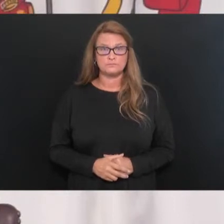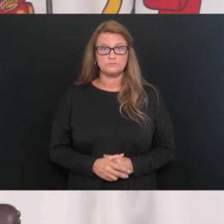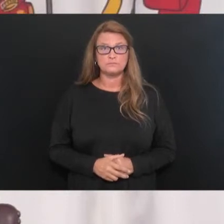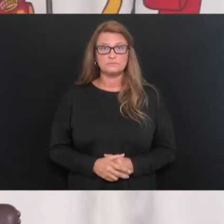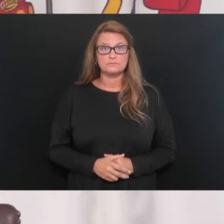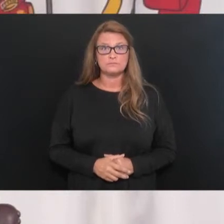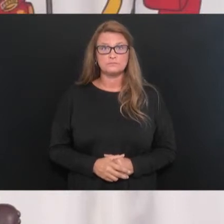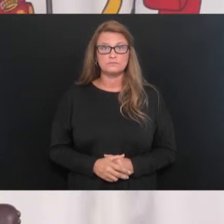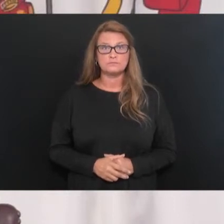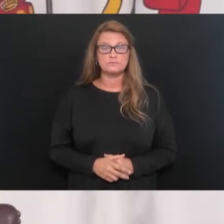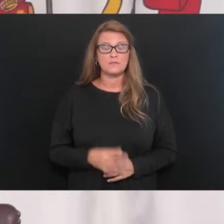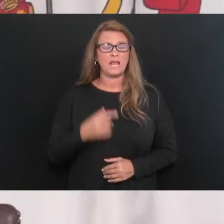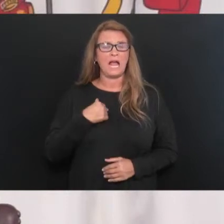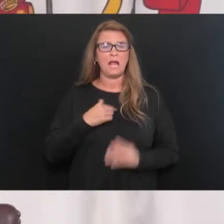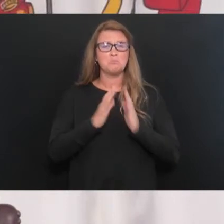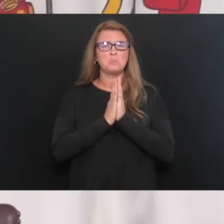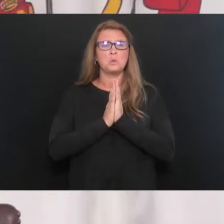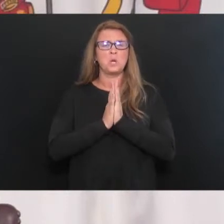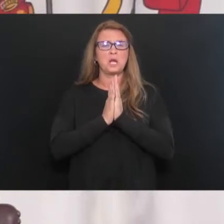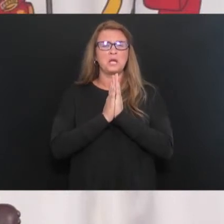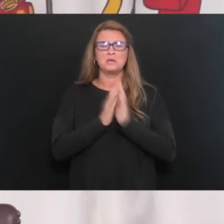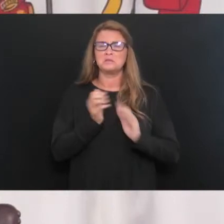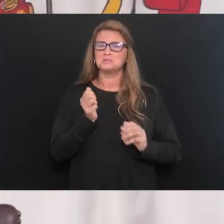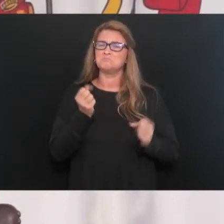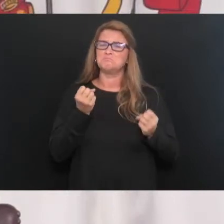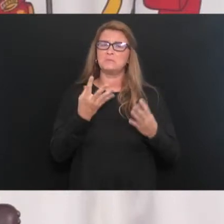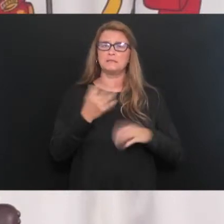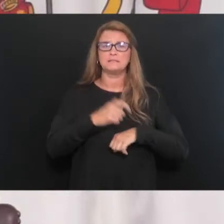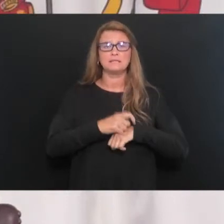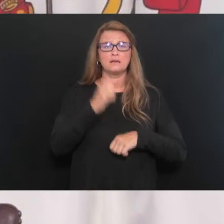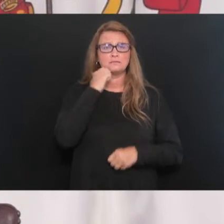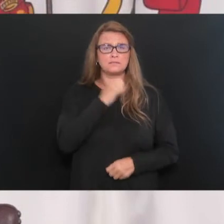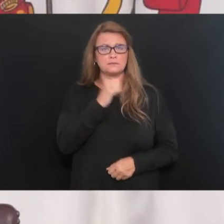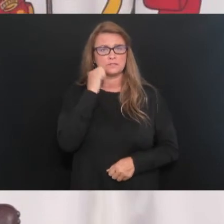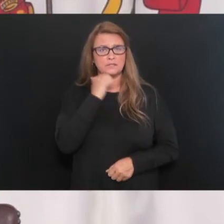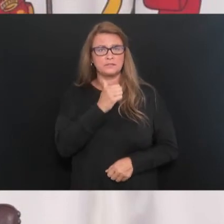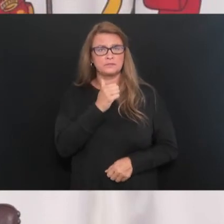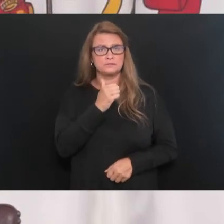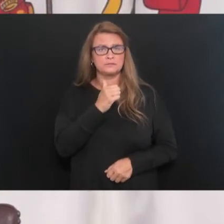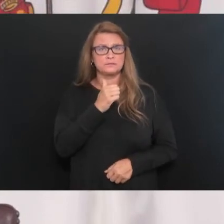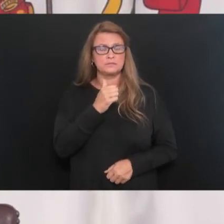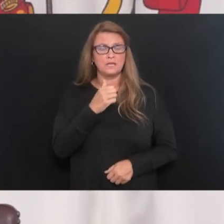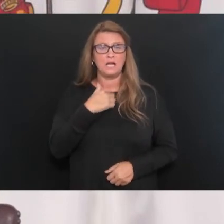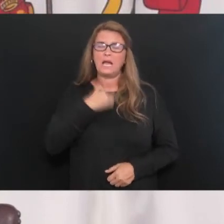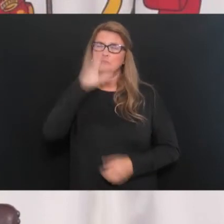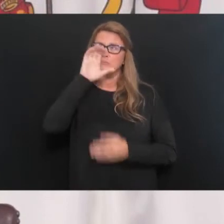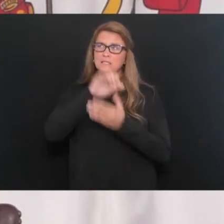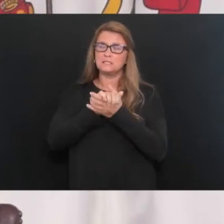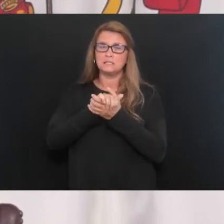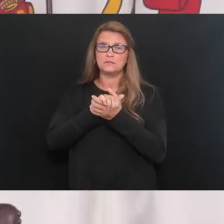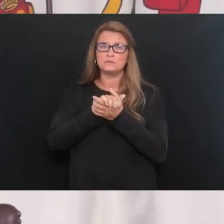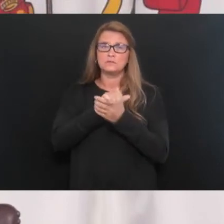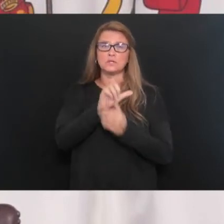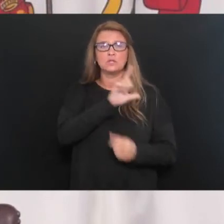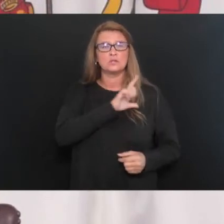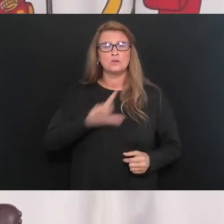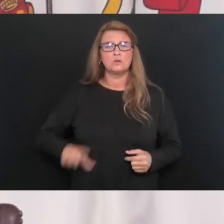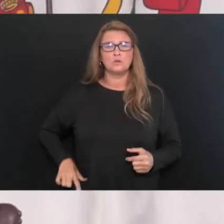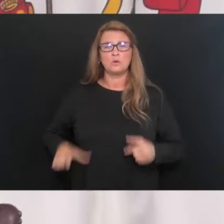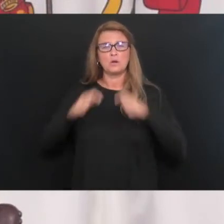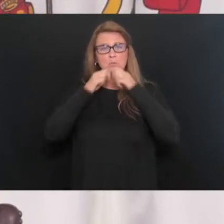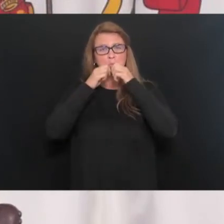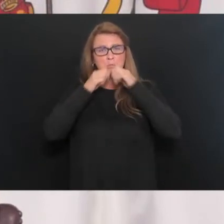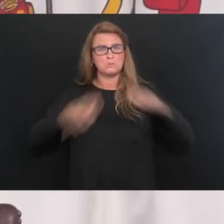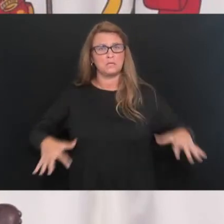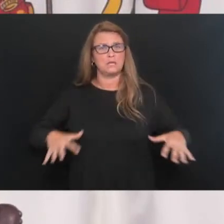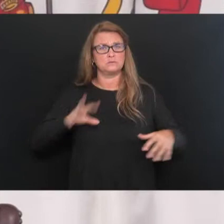pray multiple times every day. I truly believe that the good Lord has blessed West Virginia